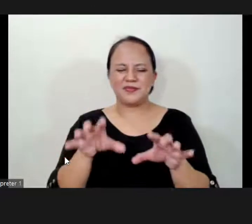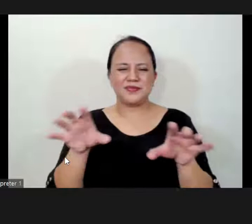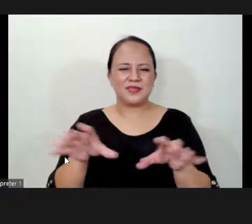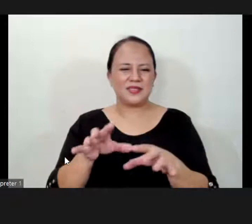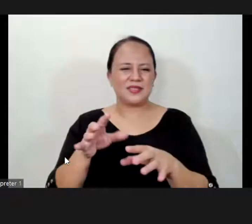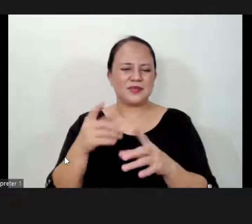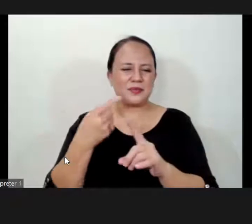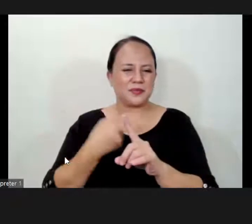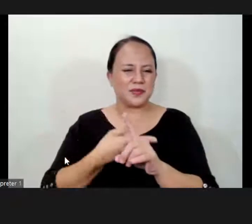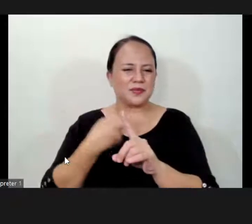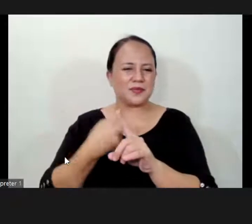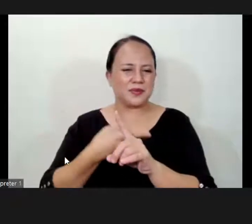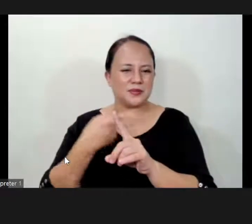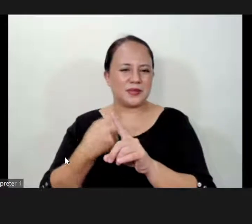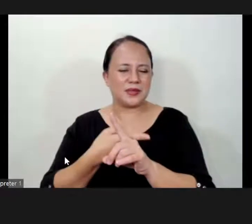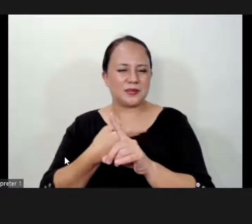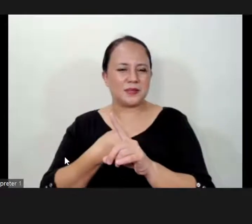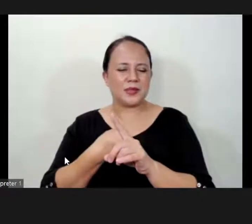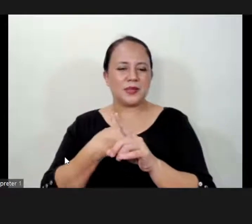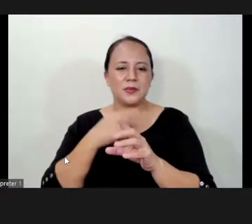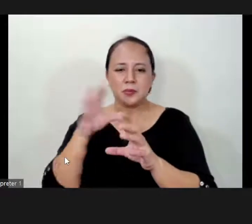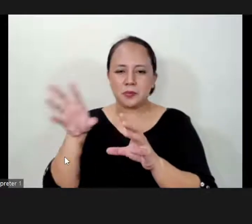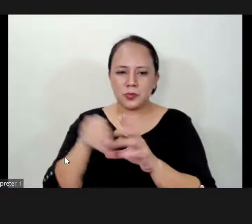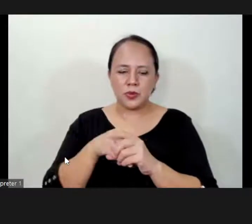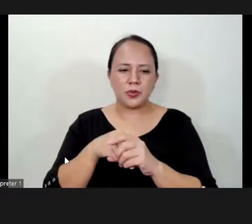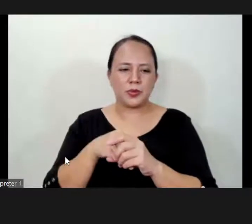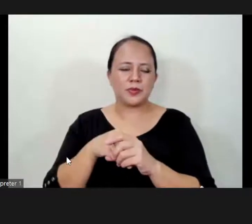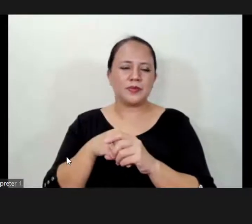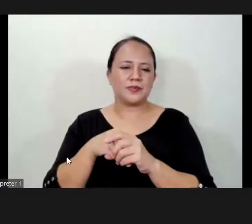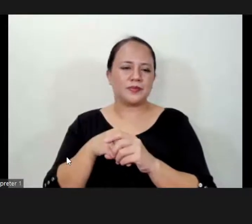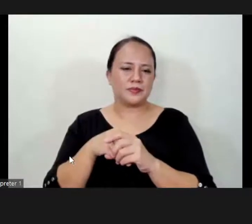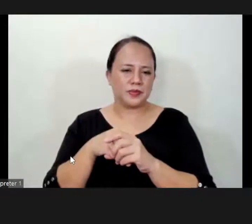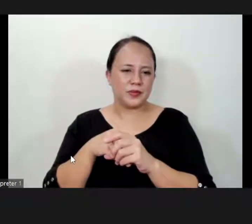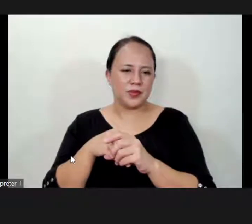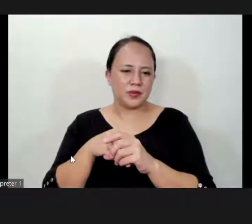several months. I've been an active participant of this